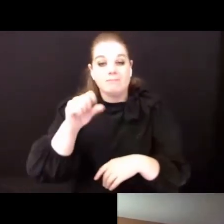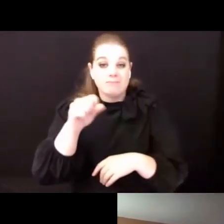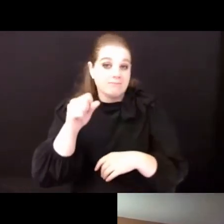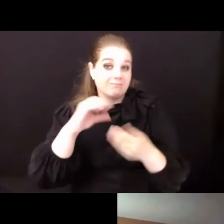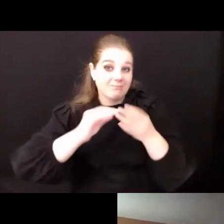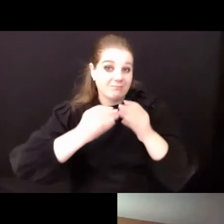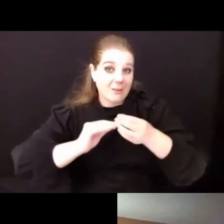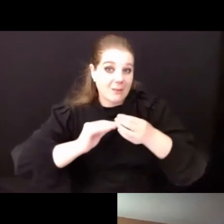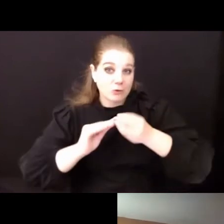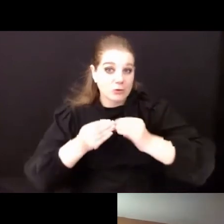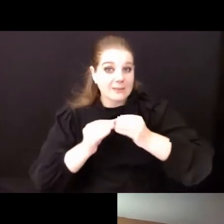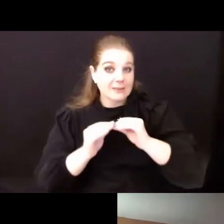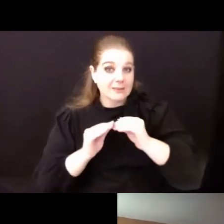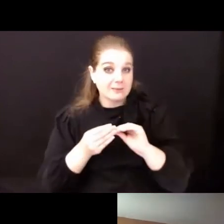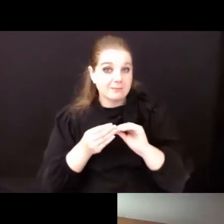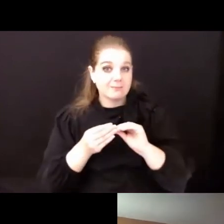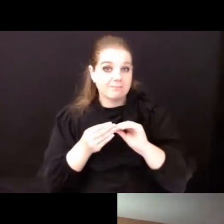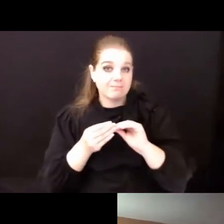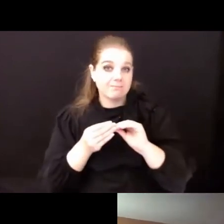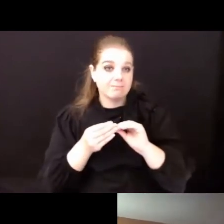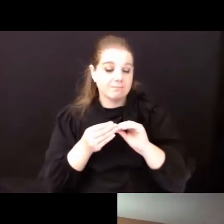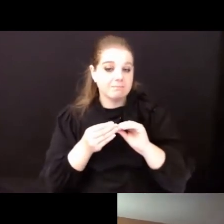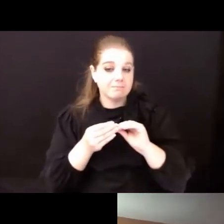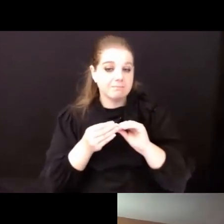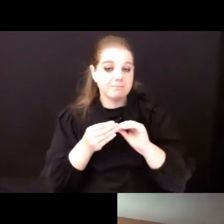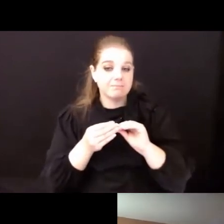you are correct in that I think